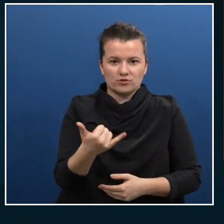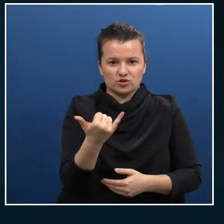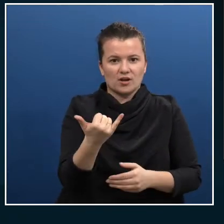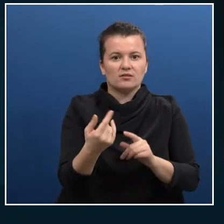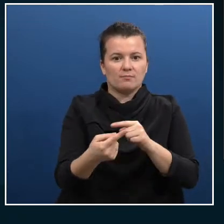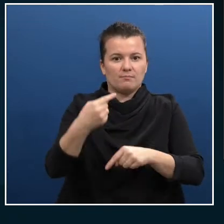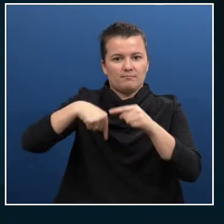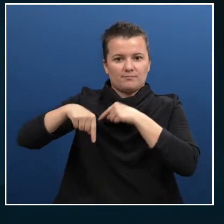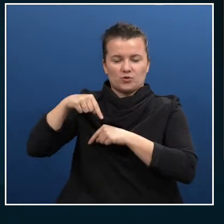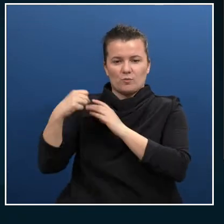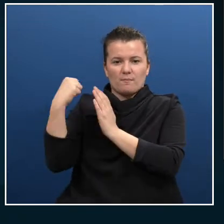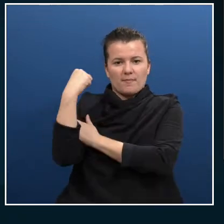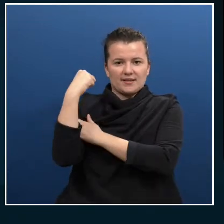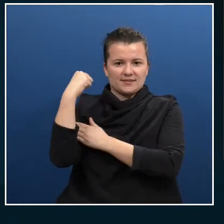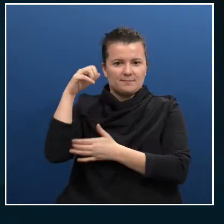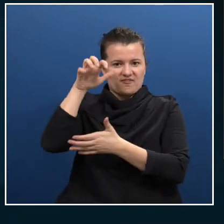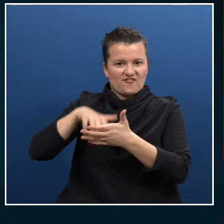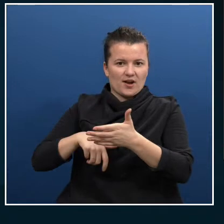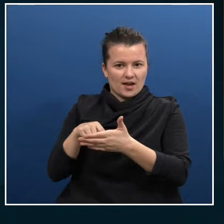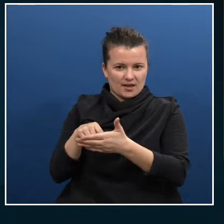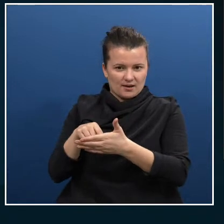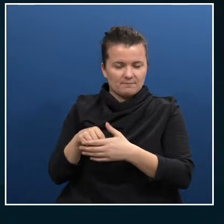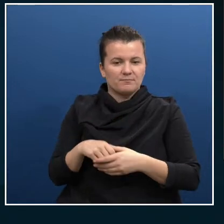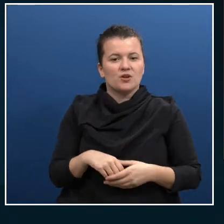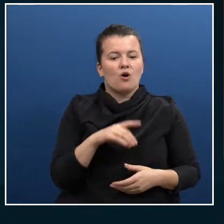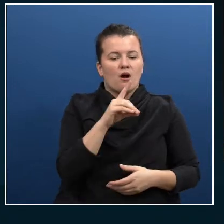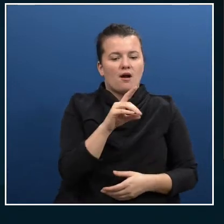file? I simply say decompile,